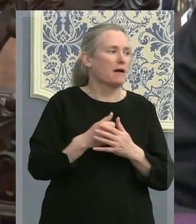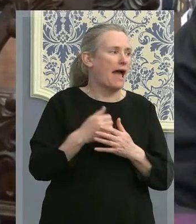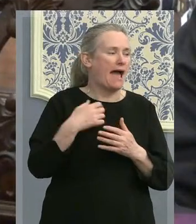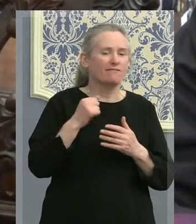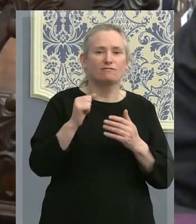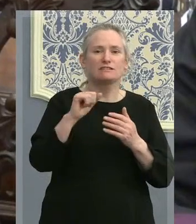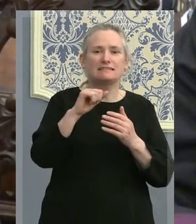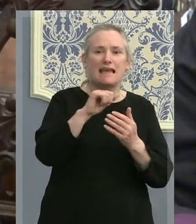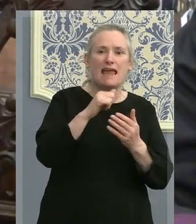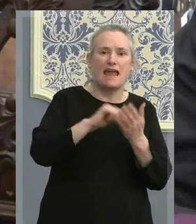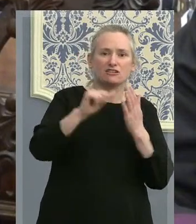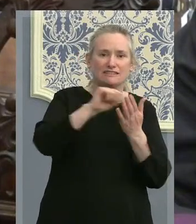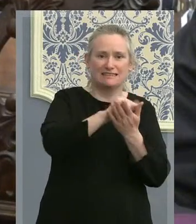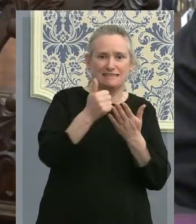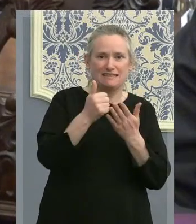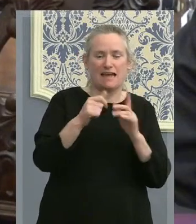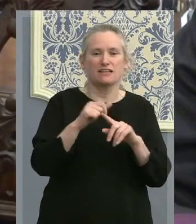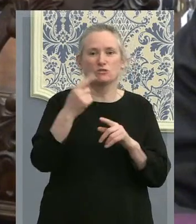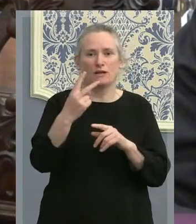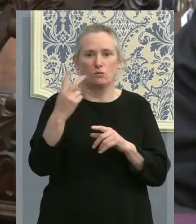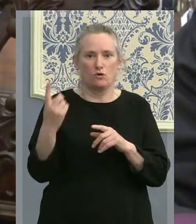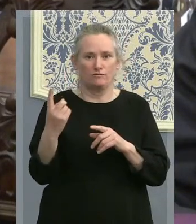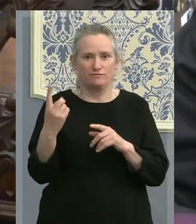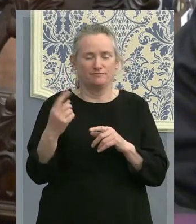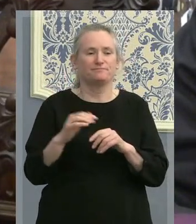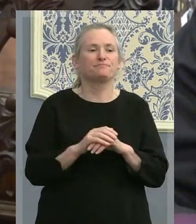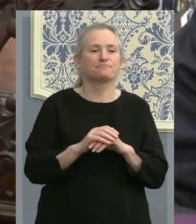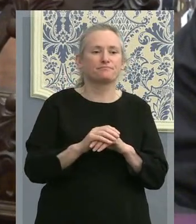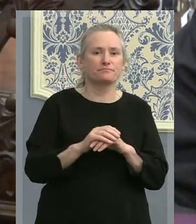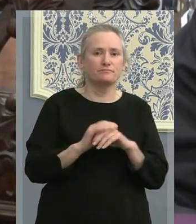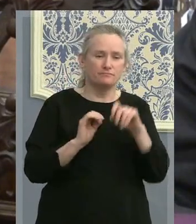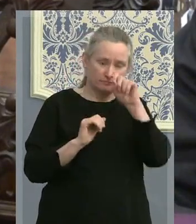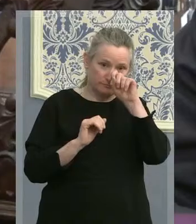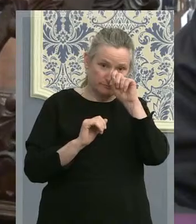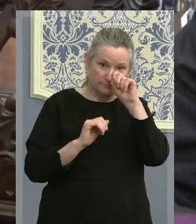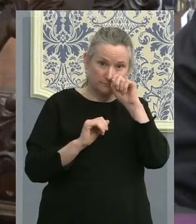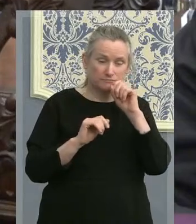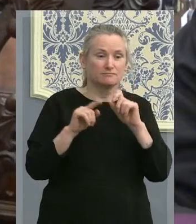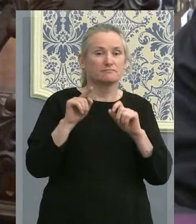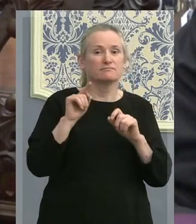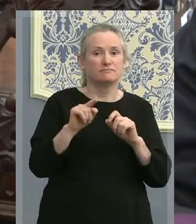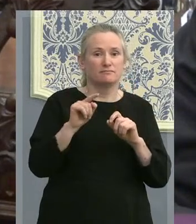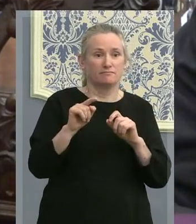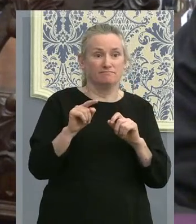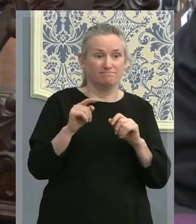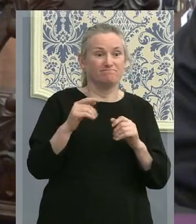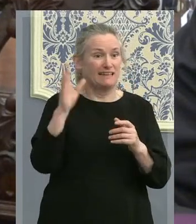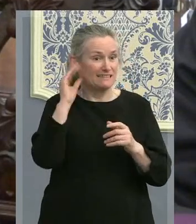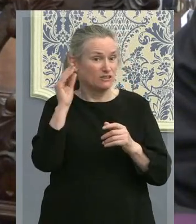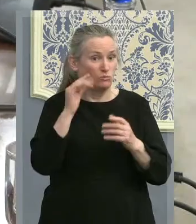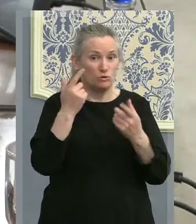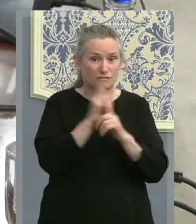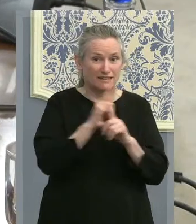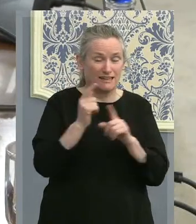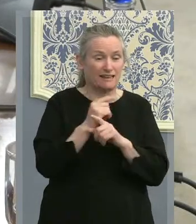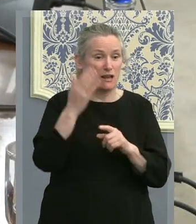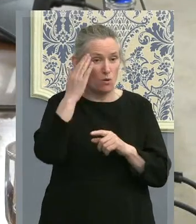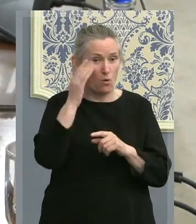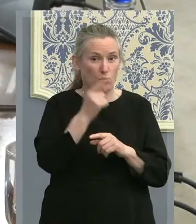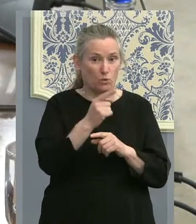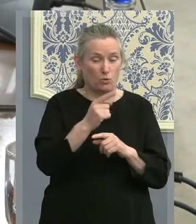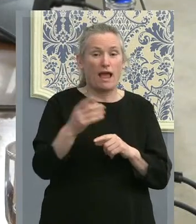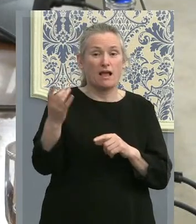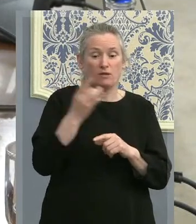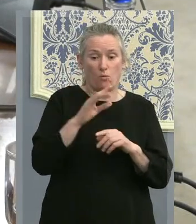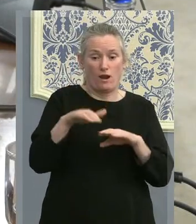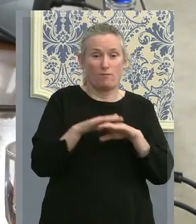21-year-old as well, and you feature on the playlists, believe it or not, of that generation. They know you. They were asking me where I was coming